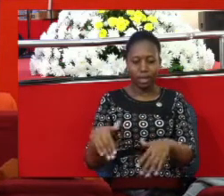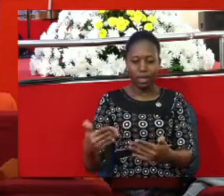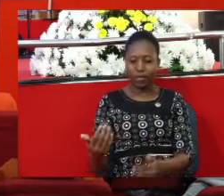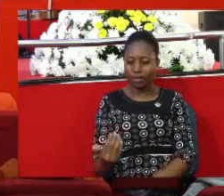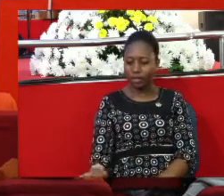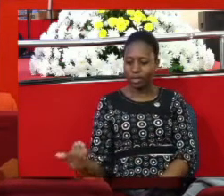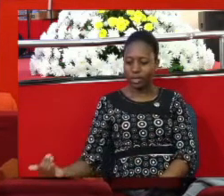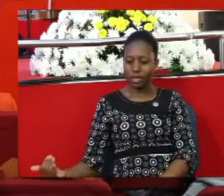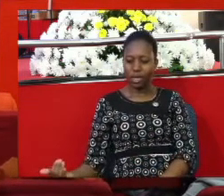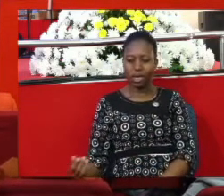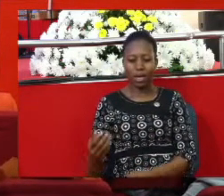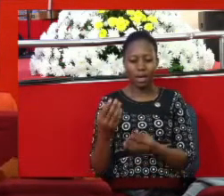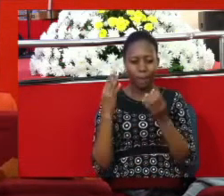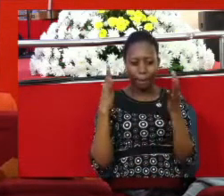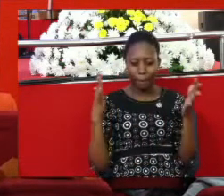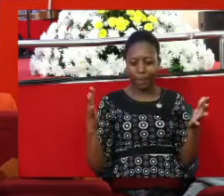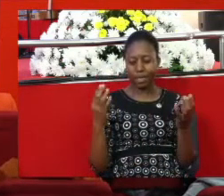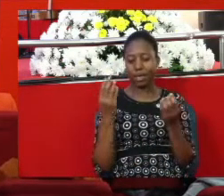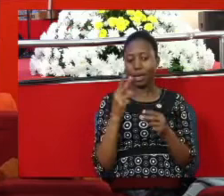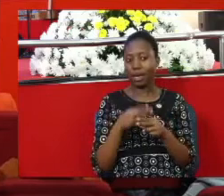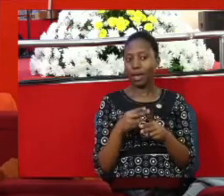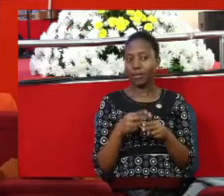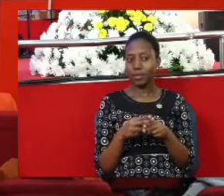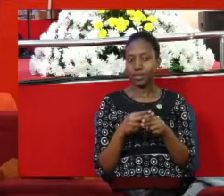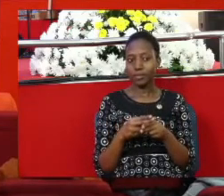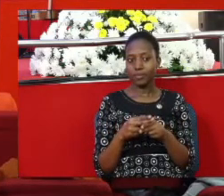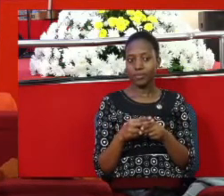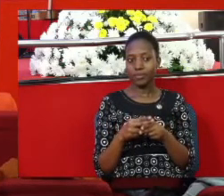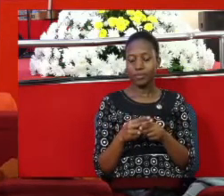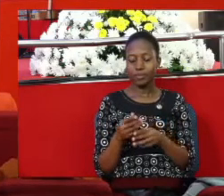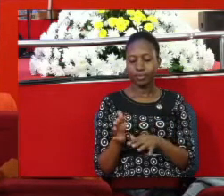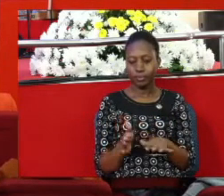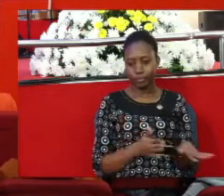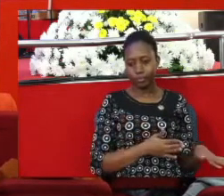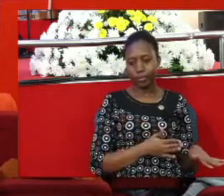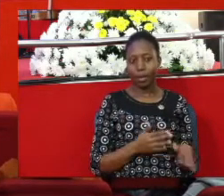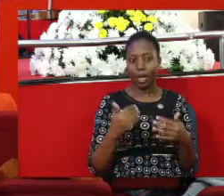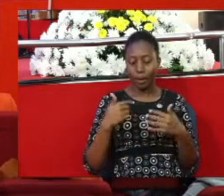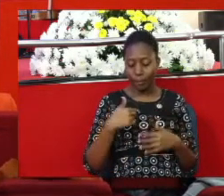You know, you used to have a neighbor that used to quarrel his children and abuse them a lot. And